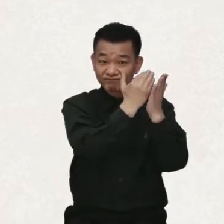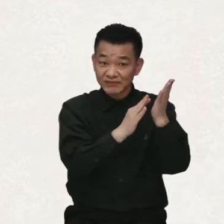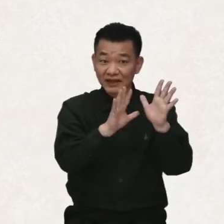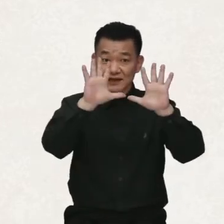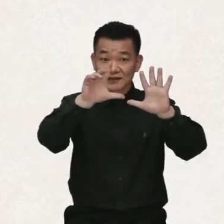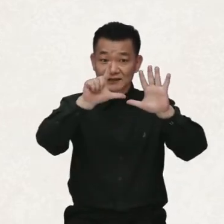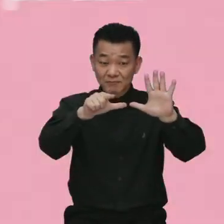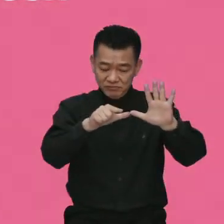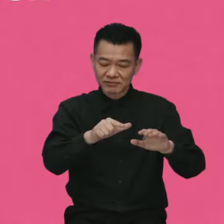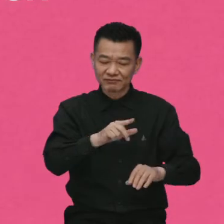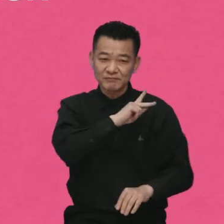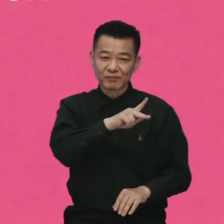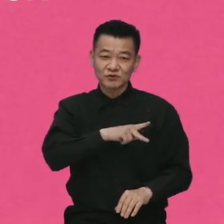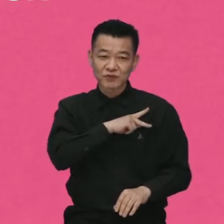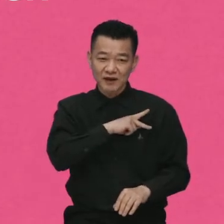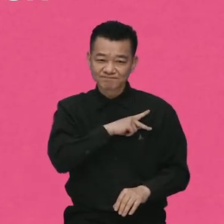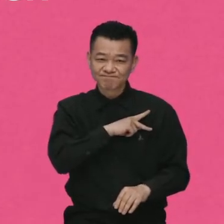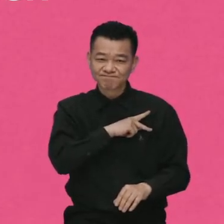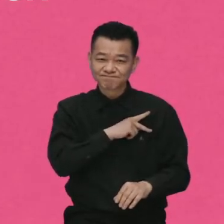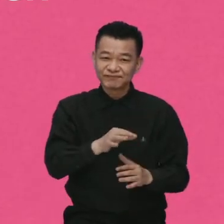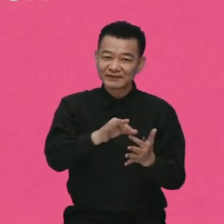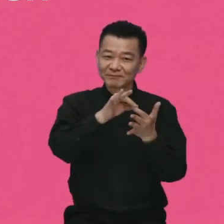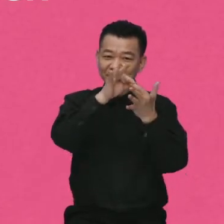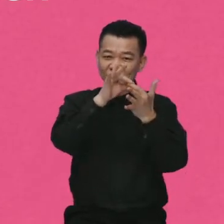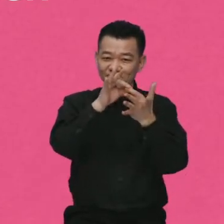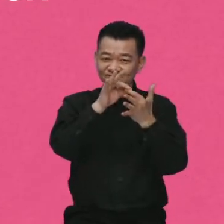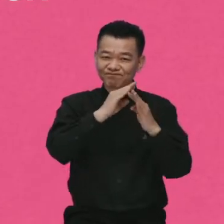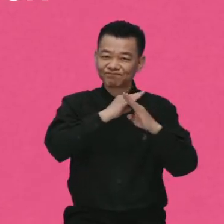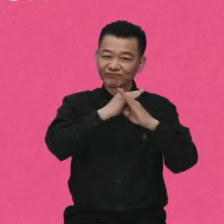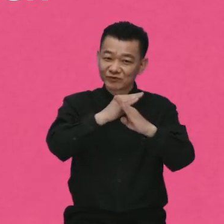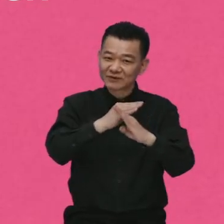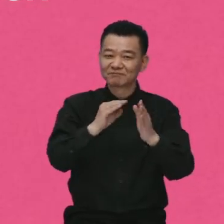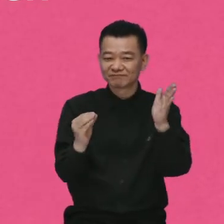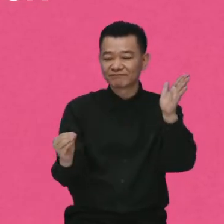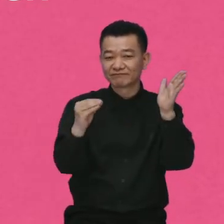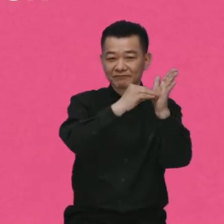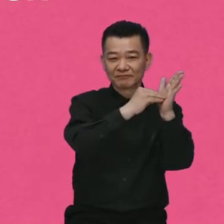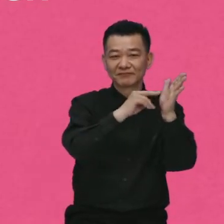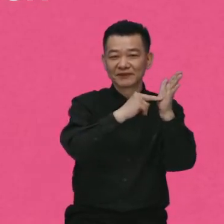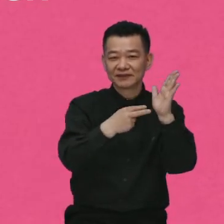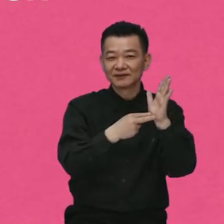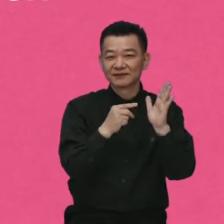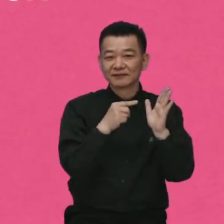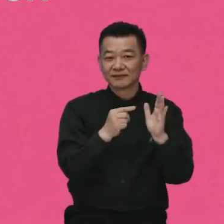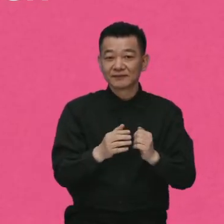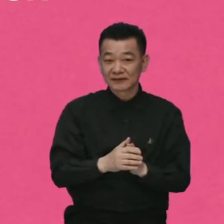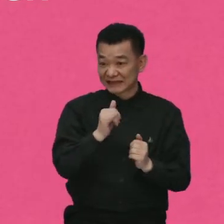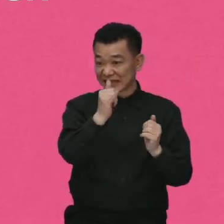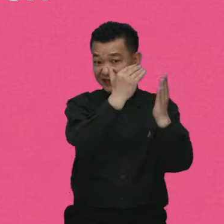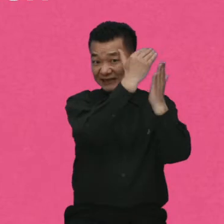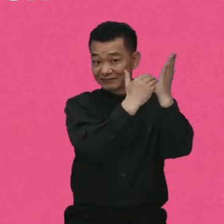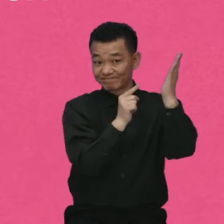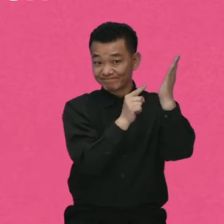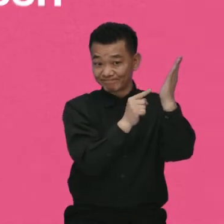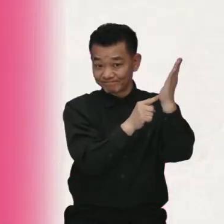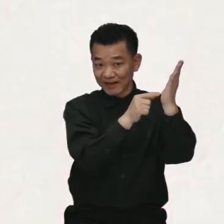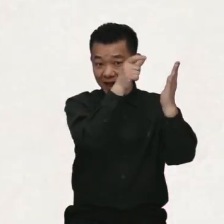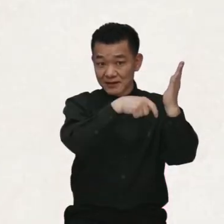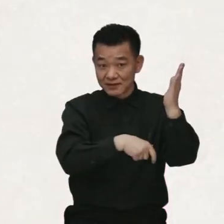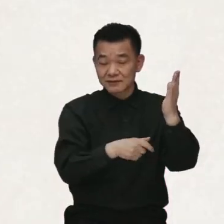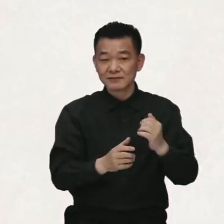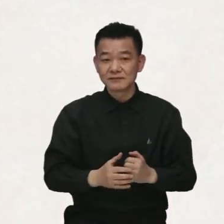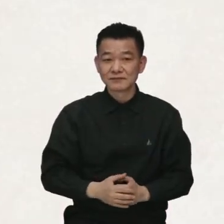UN CRPD, protecting the integrity of the person is stipulated in Article 17. In this article,